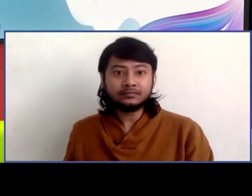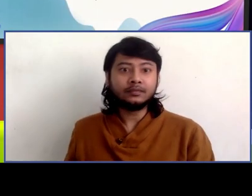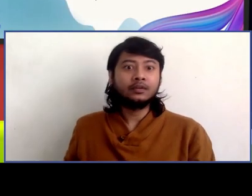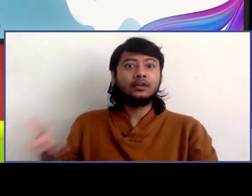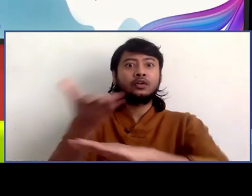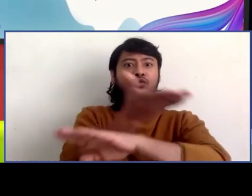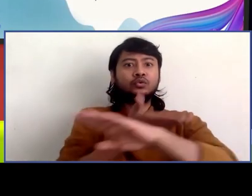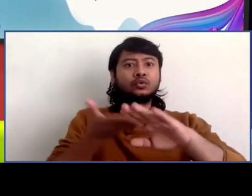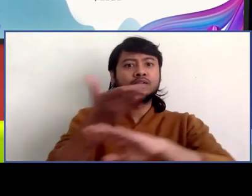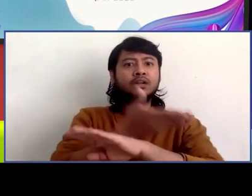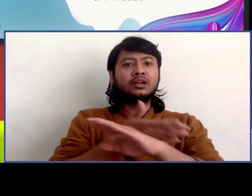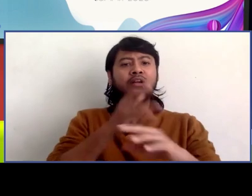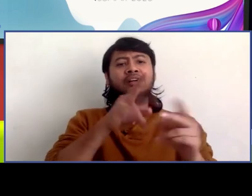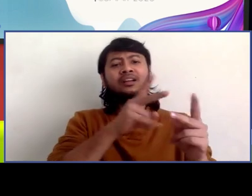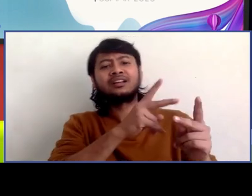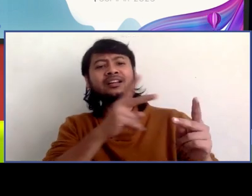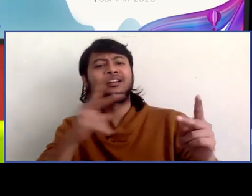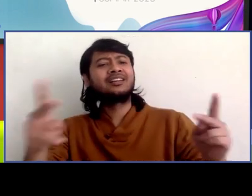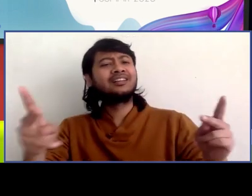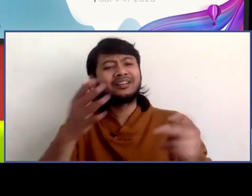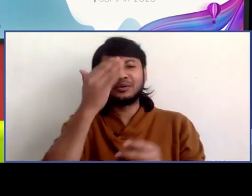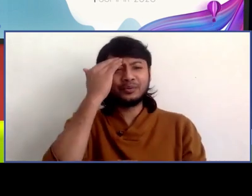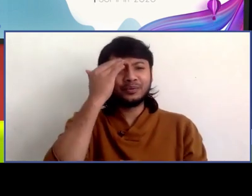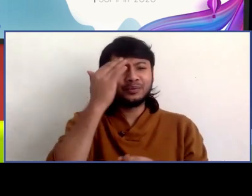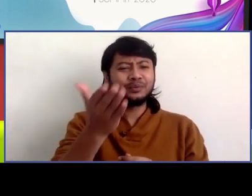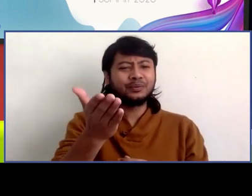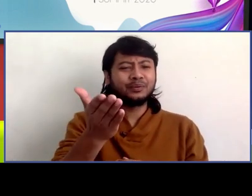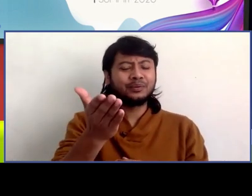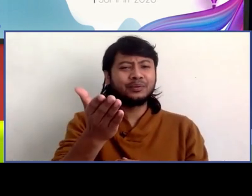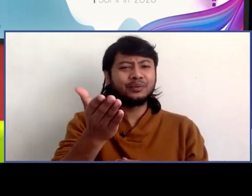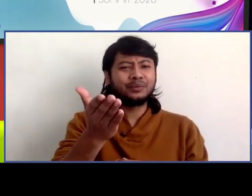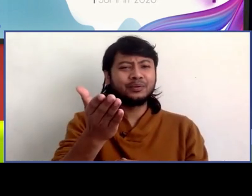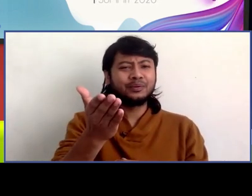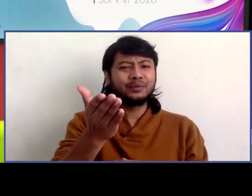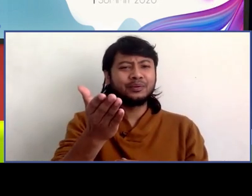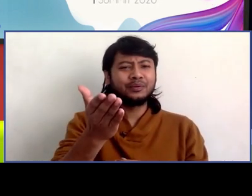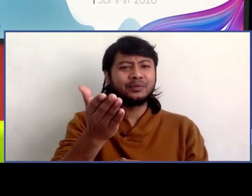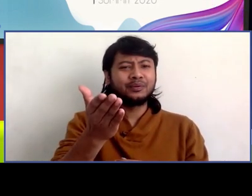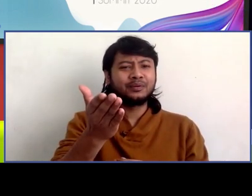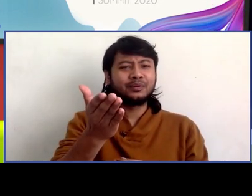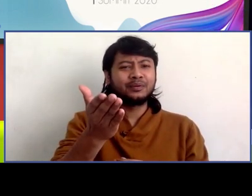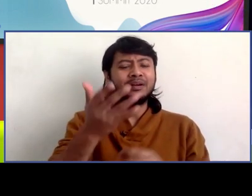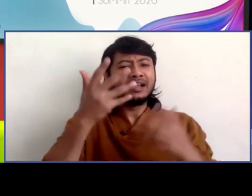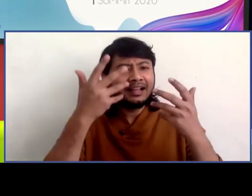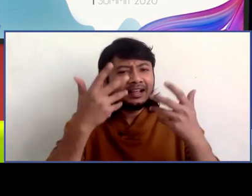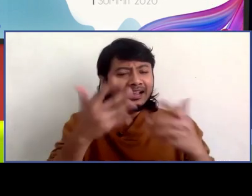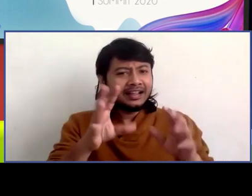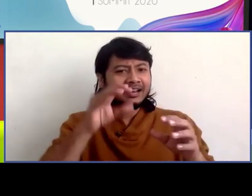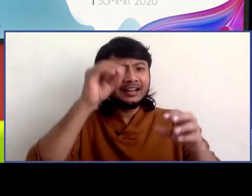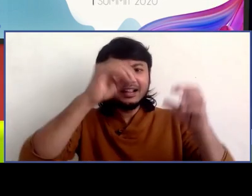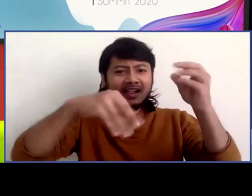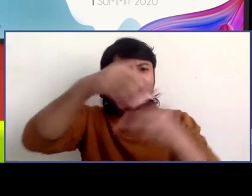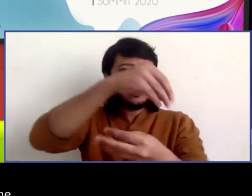of dosas that even change, the color change gives it a different name. Yeah.